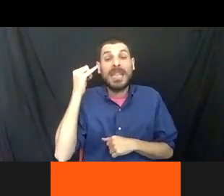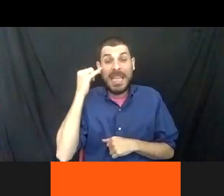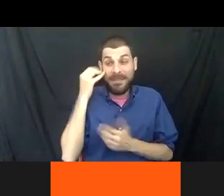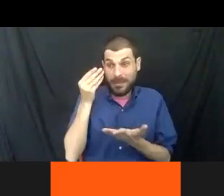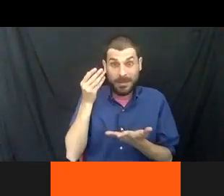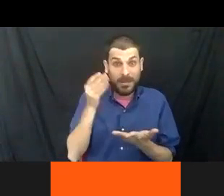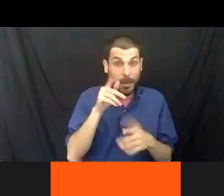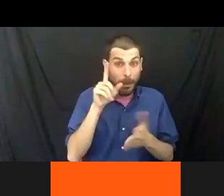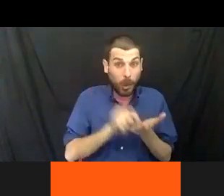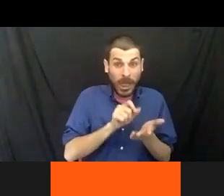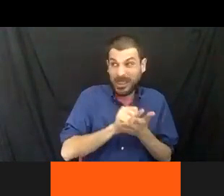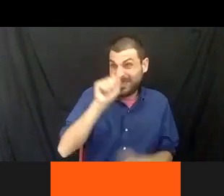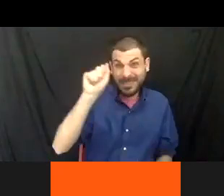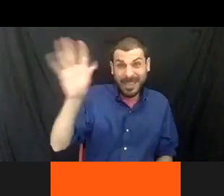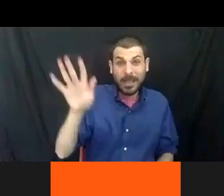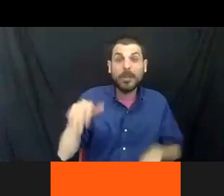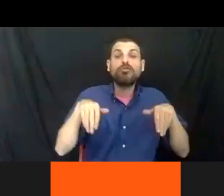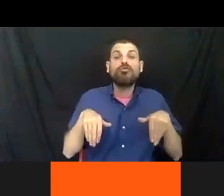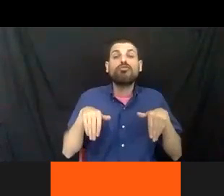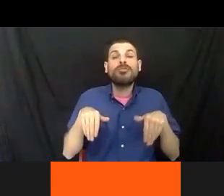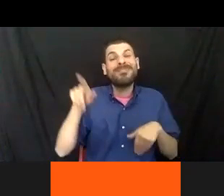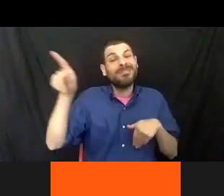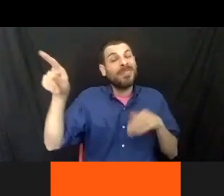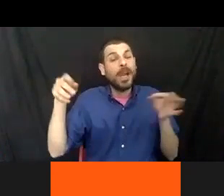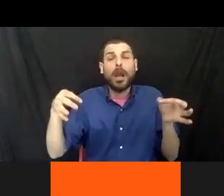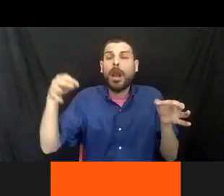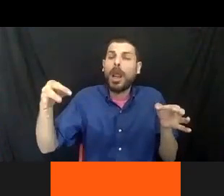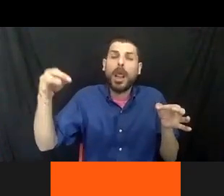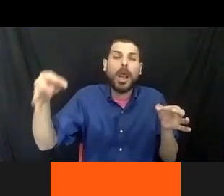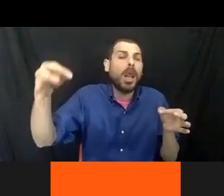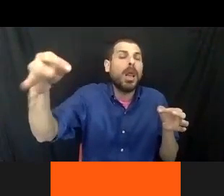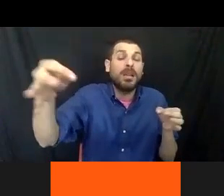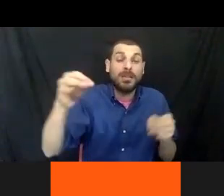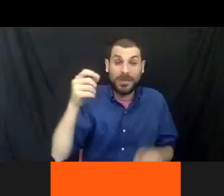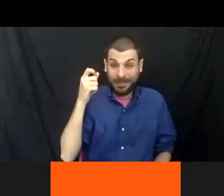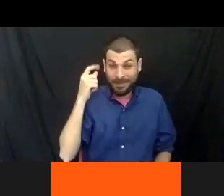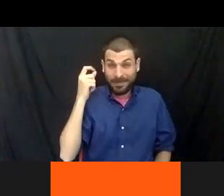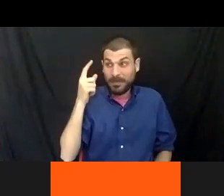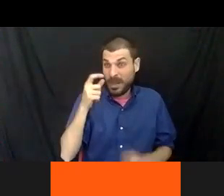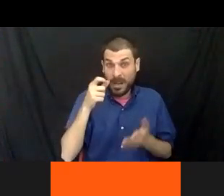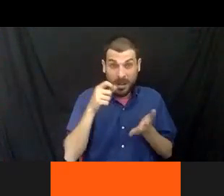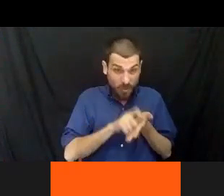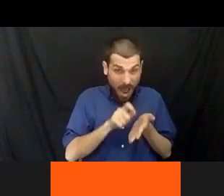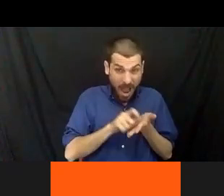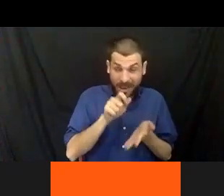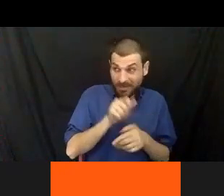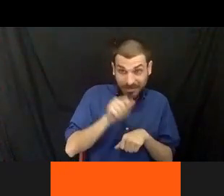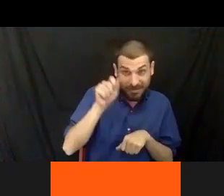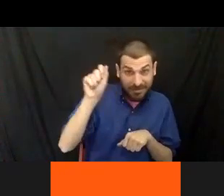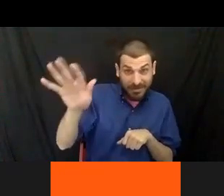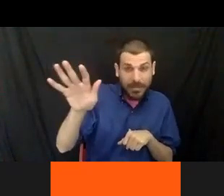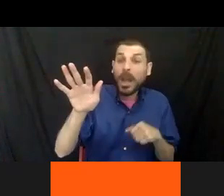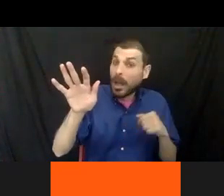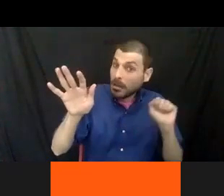you. Or it may take a long time for the servicer to get back to you. So if you do it in writing, and I would encourage you to do